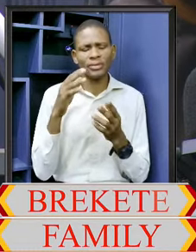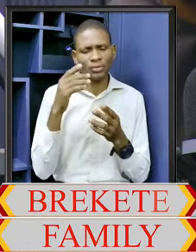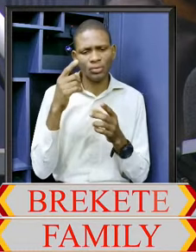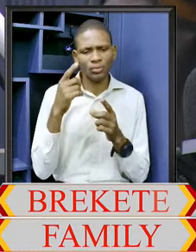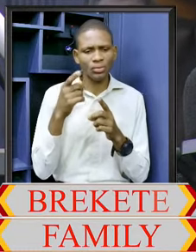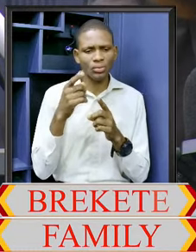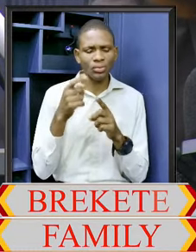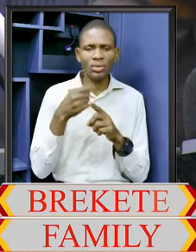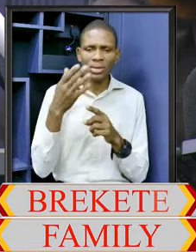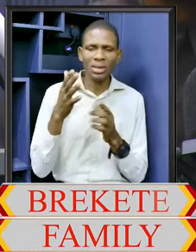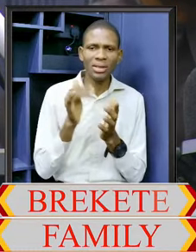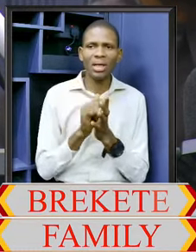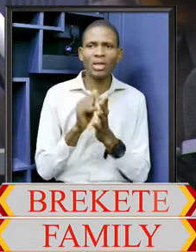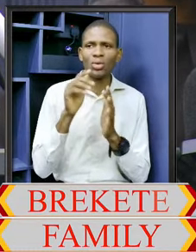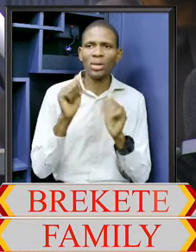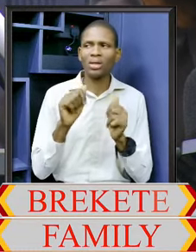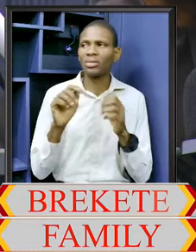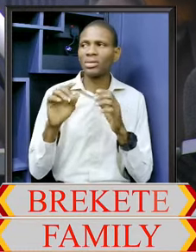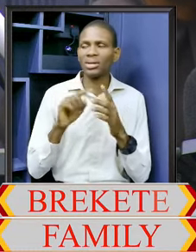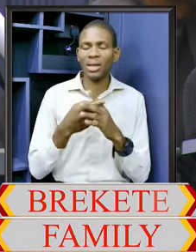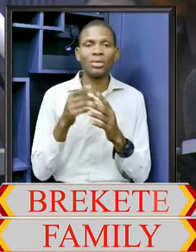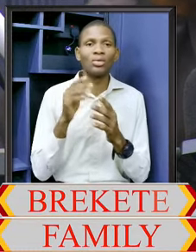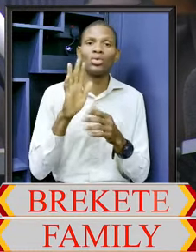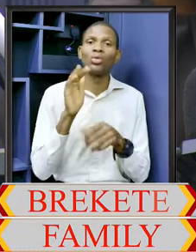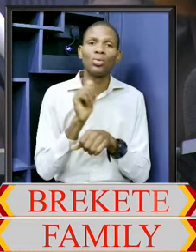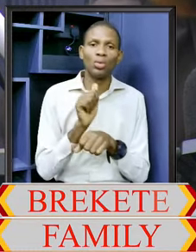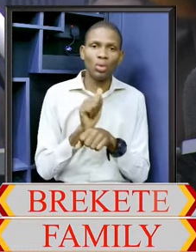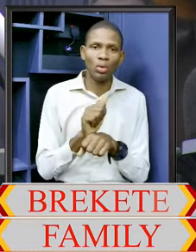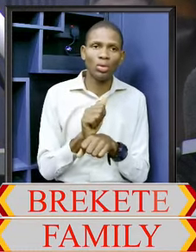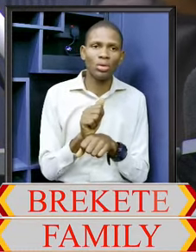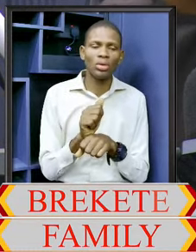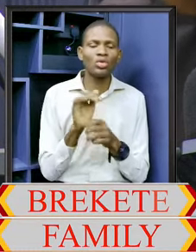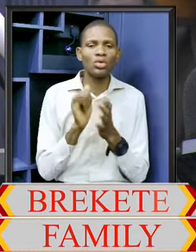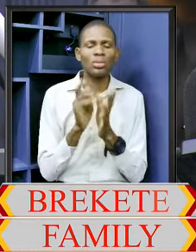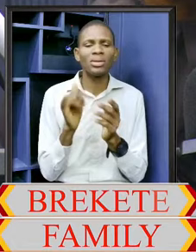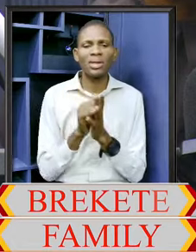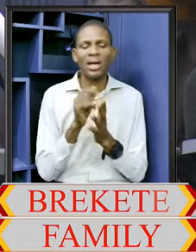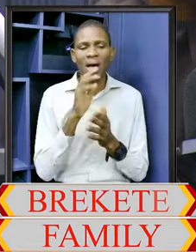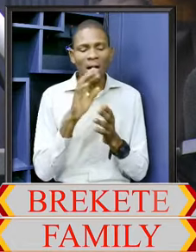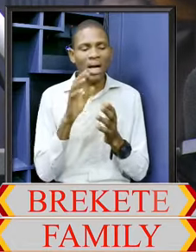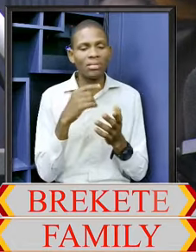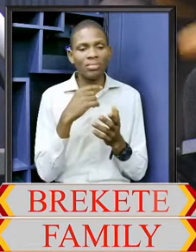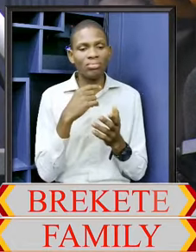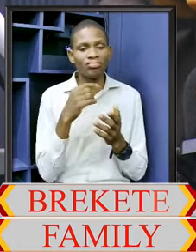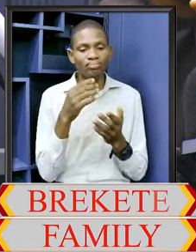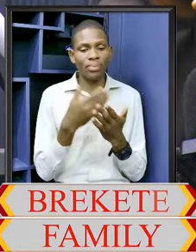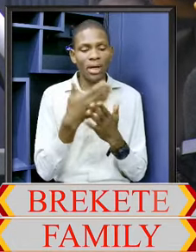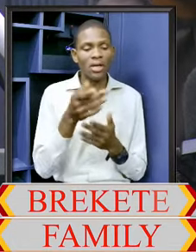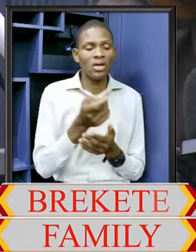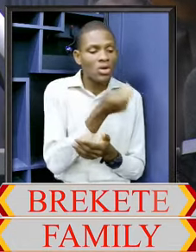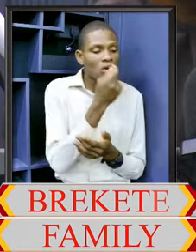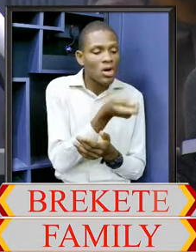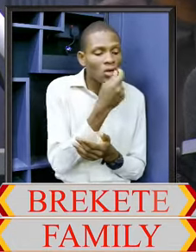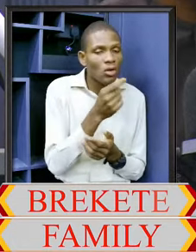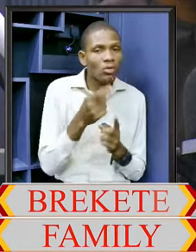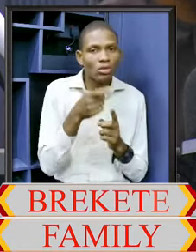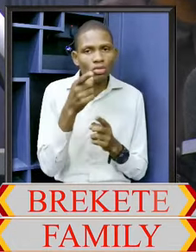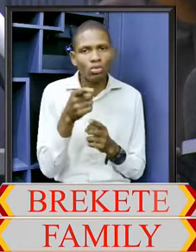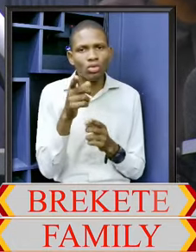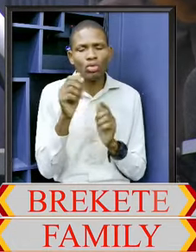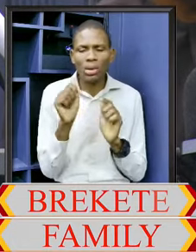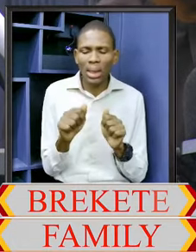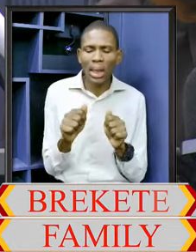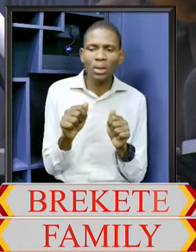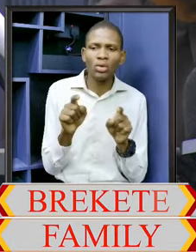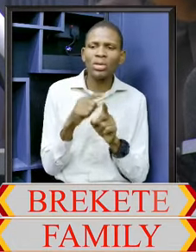an agent. The same people where they stop buy you granite, you fit tell them, say, house they here for rent or buy in case you want. And without stopping your